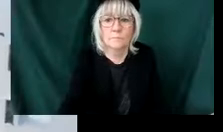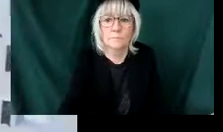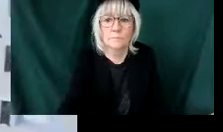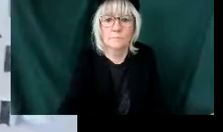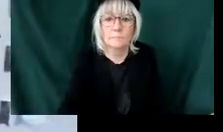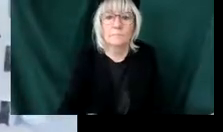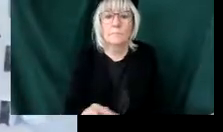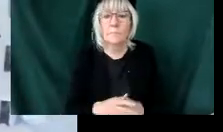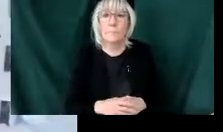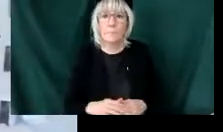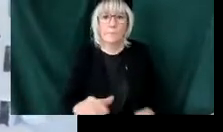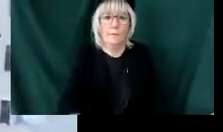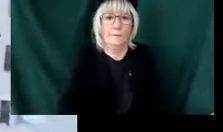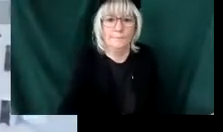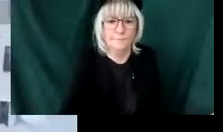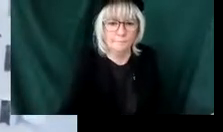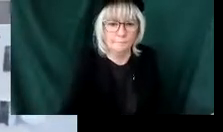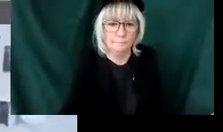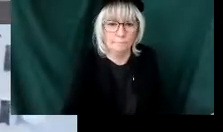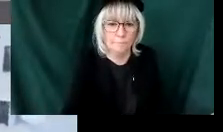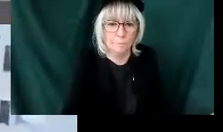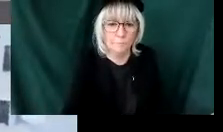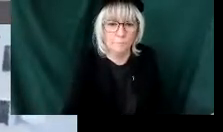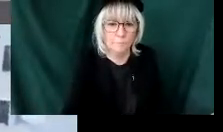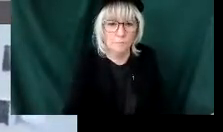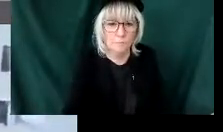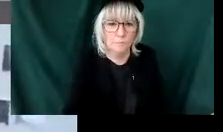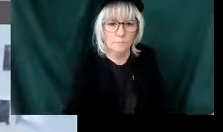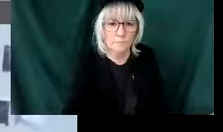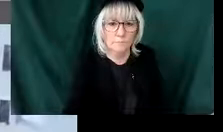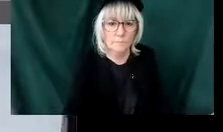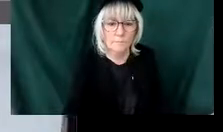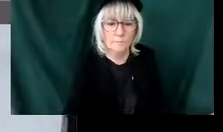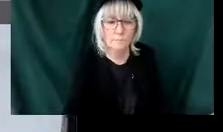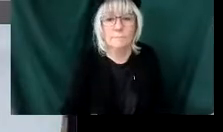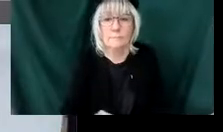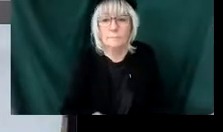And this time I'm going to knit in yellow.